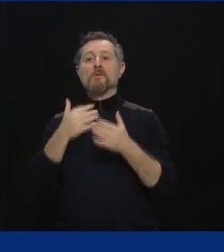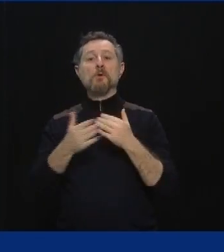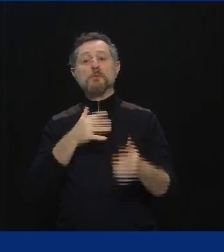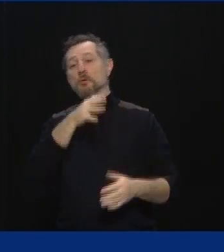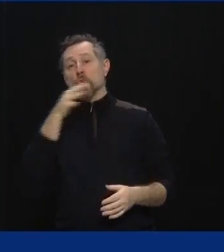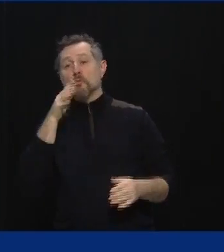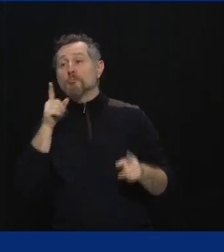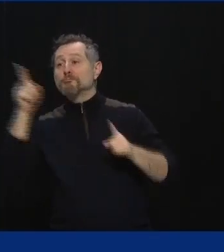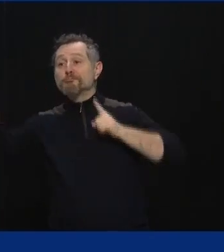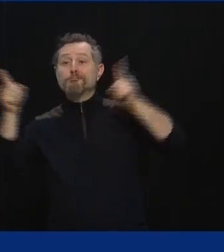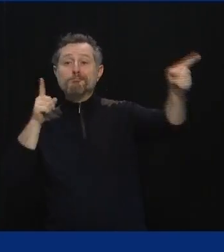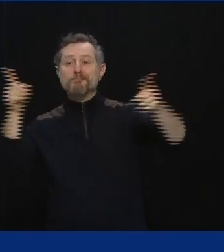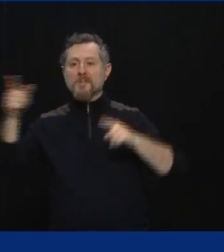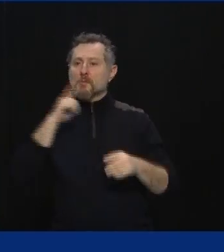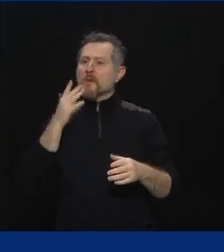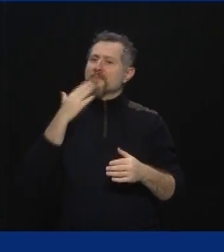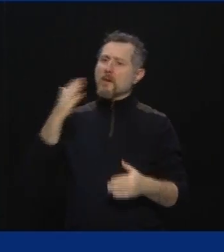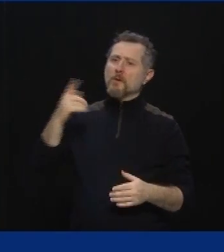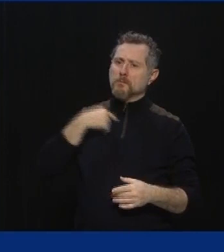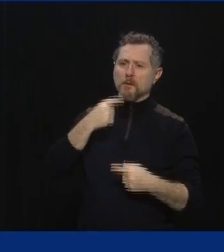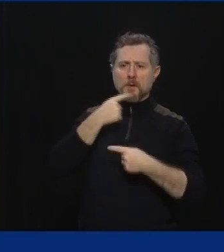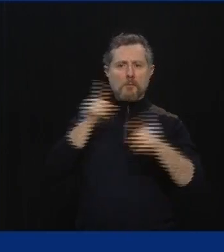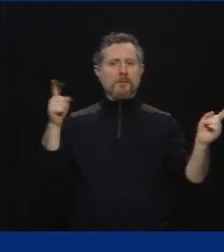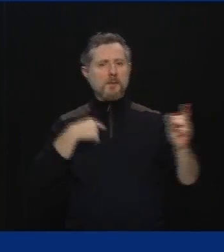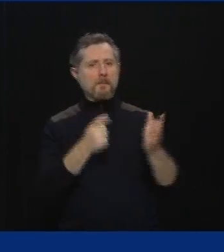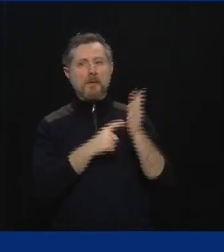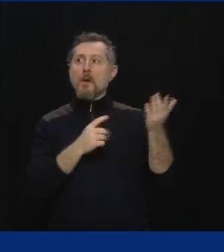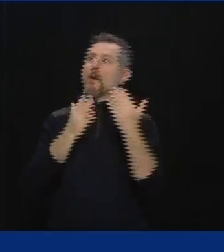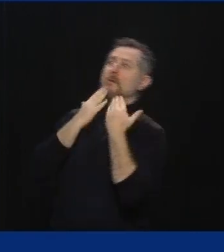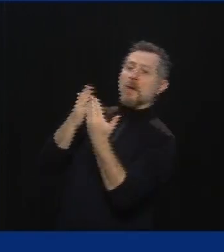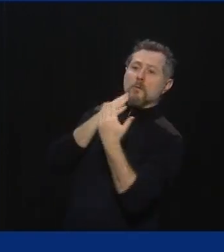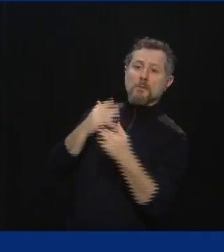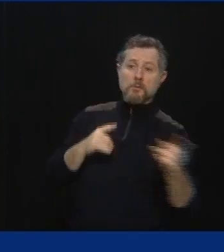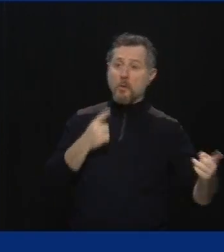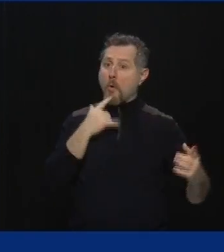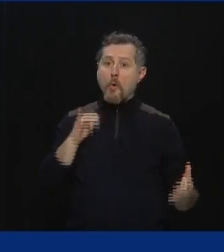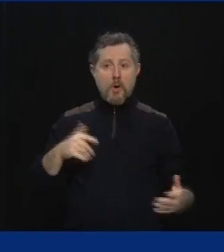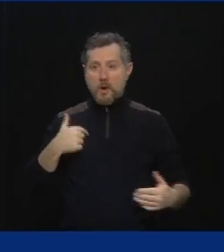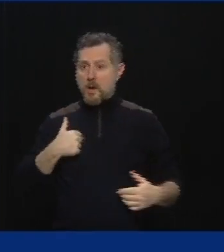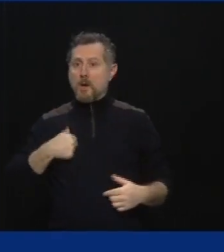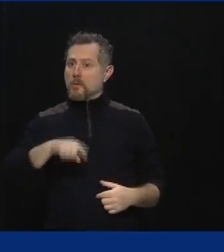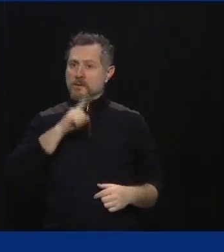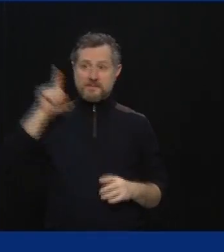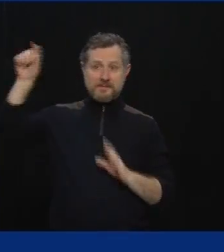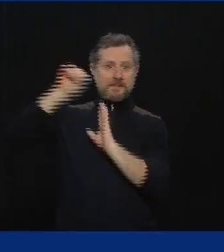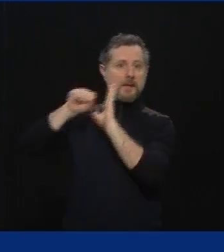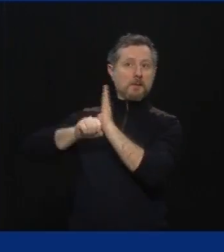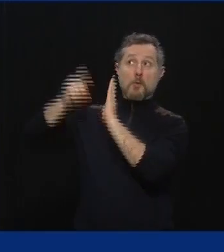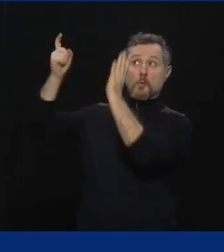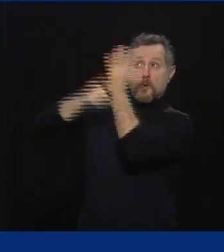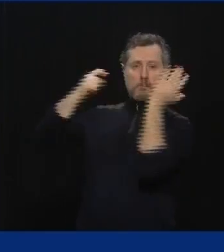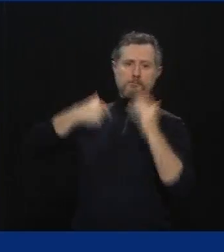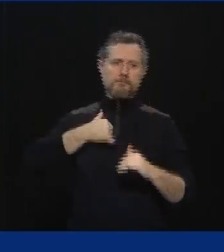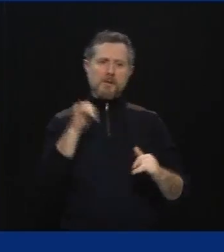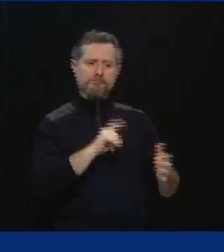grateful that we did this so they can explain that this is a statewide mandate. So there's a difference of opinion. I do have